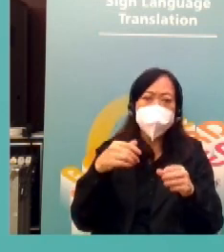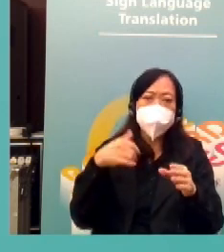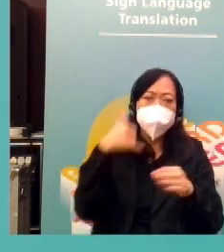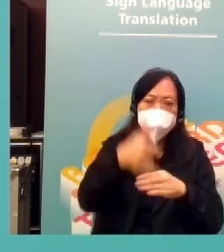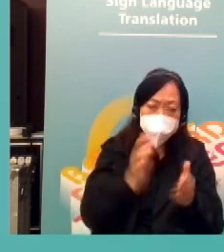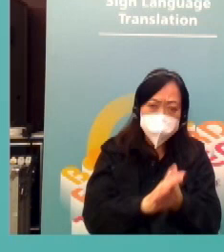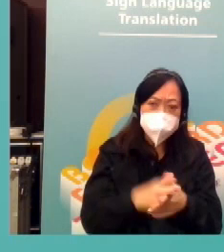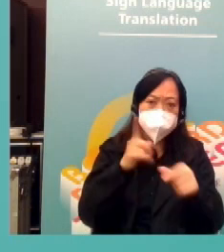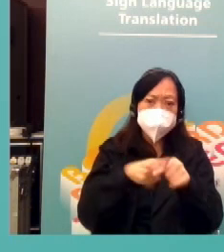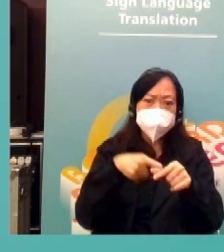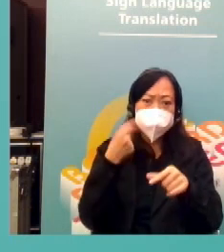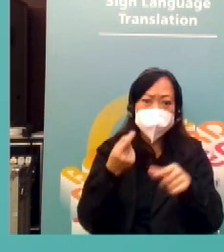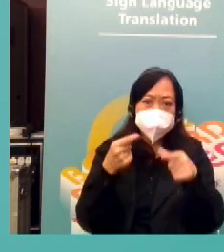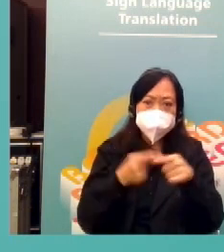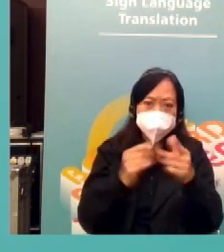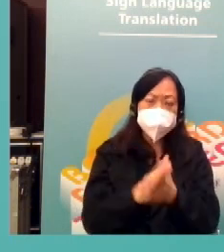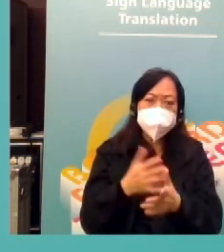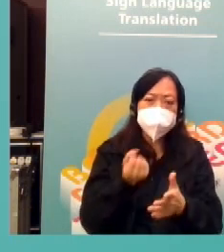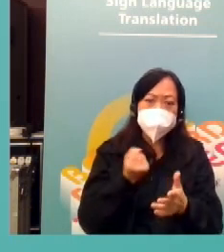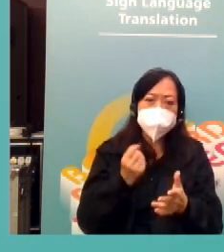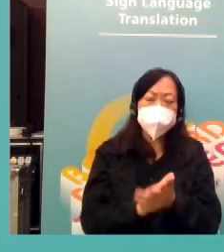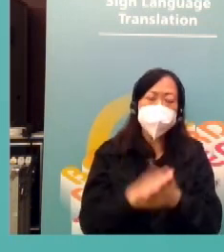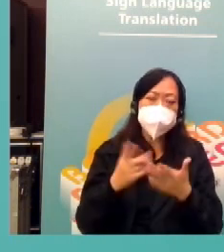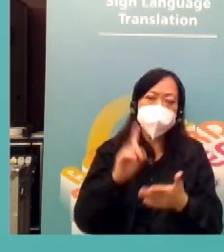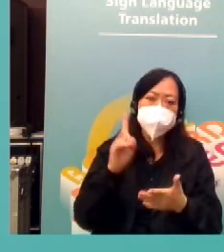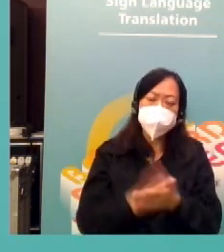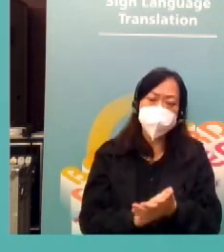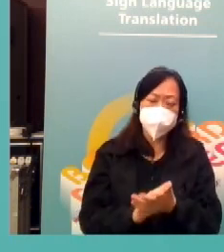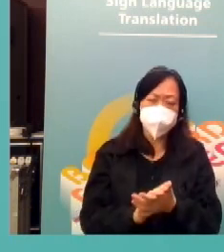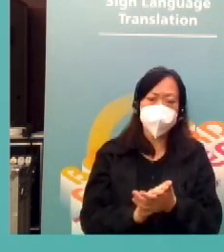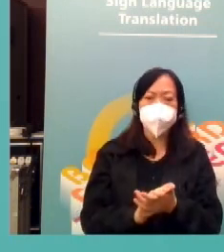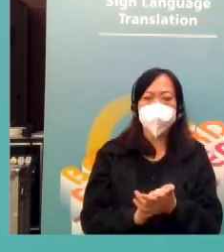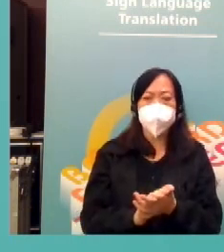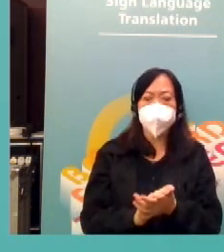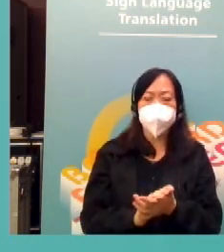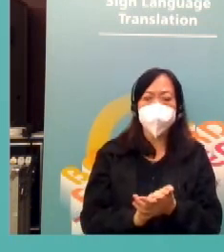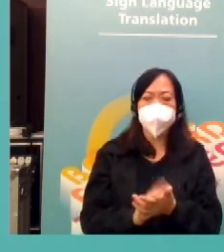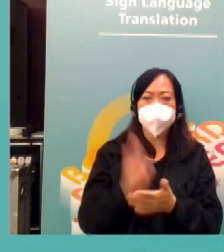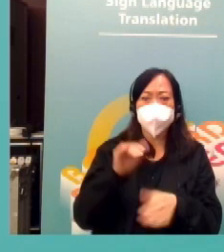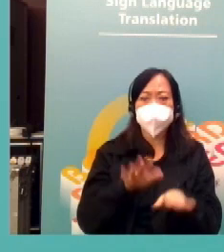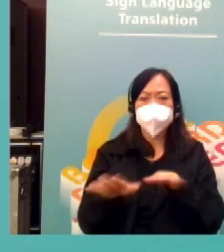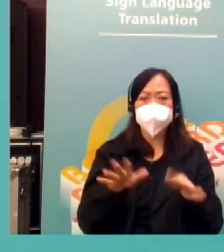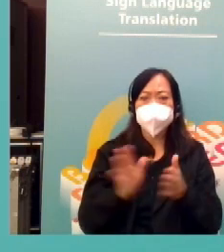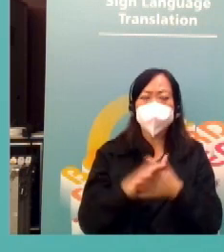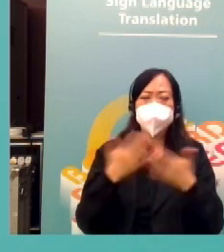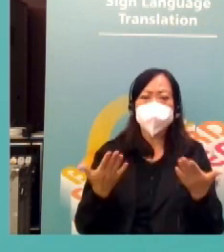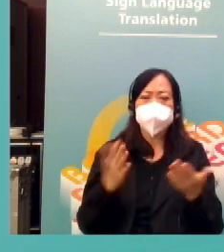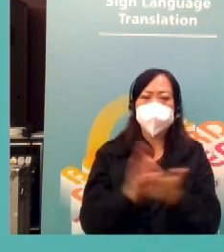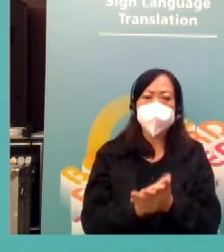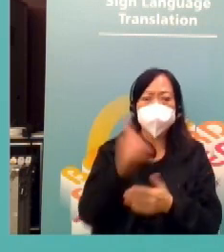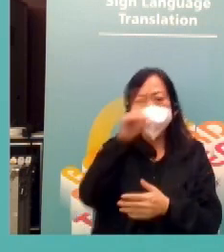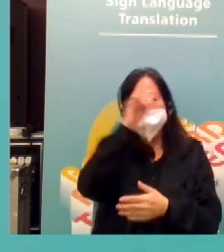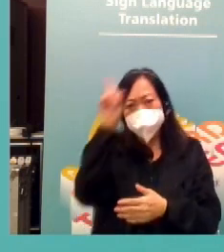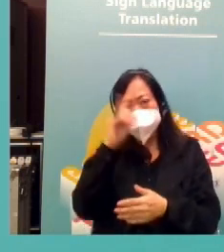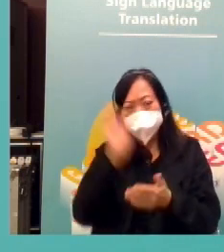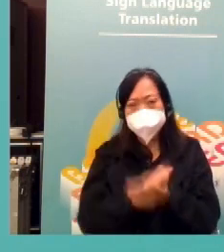an impact towards addressing these two big crises that we face around climate and sustainable development. Thank you. So let's